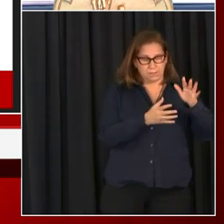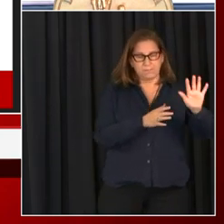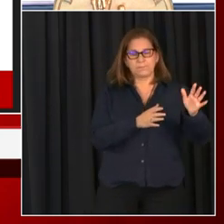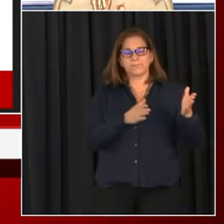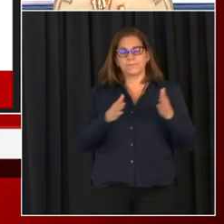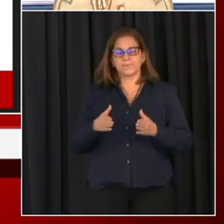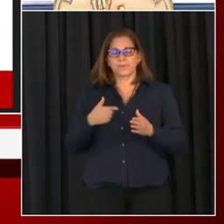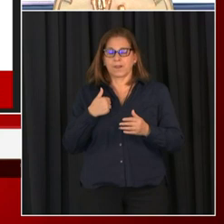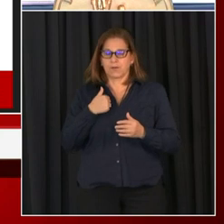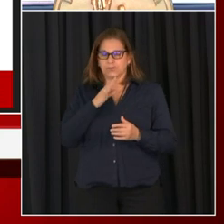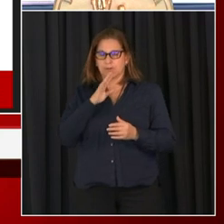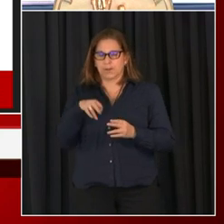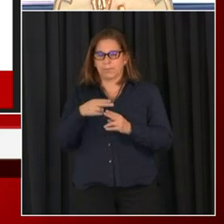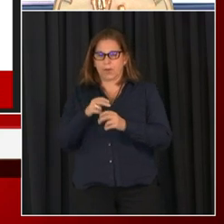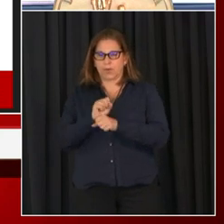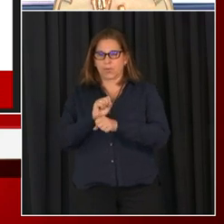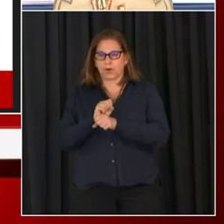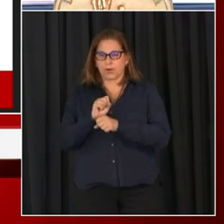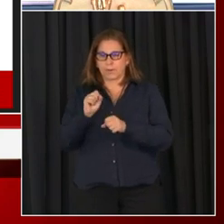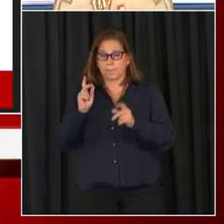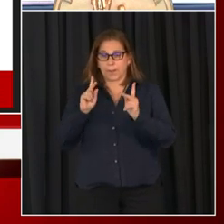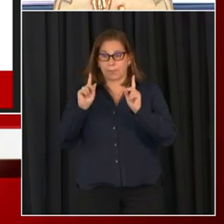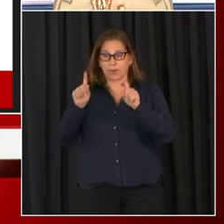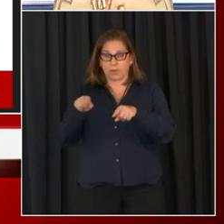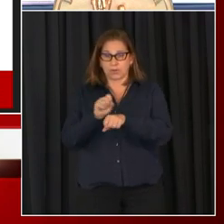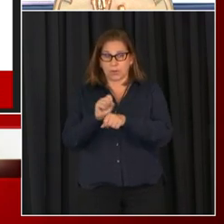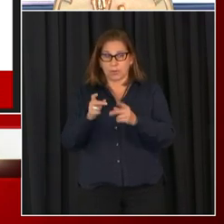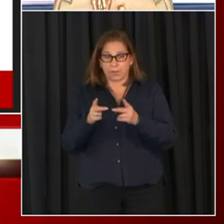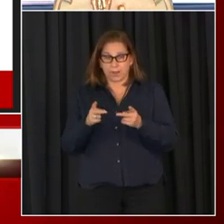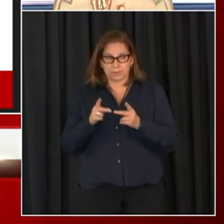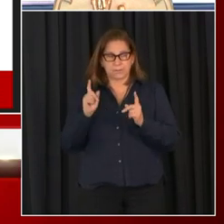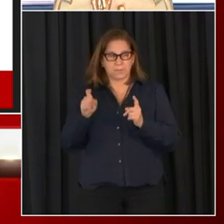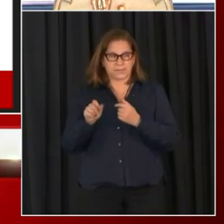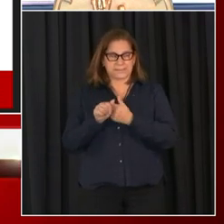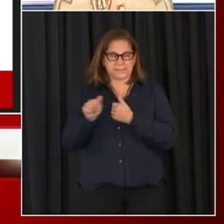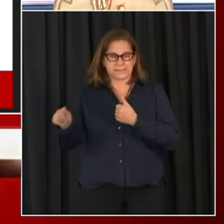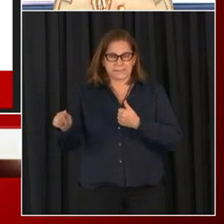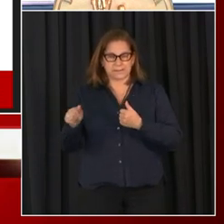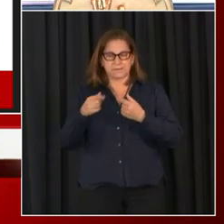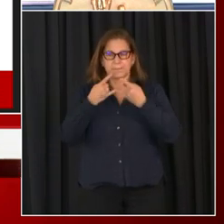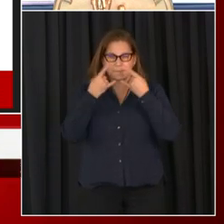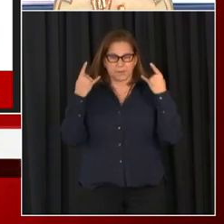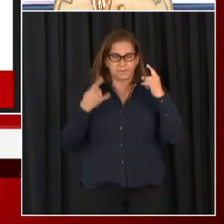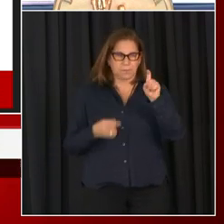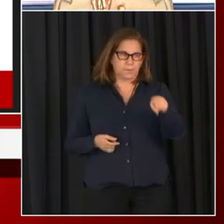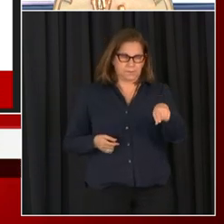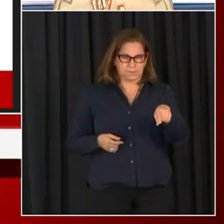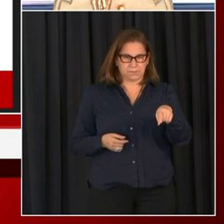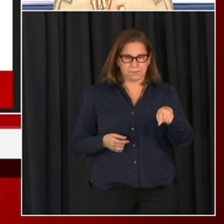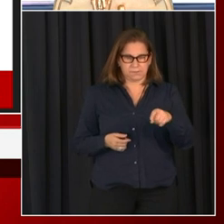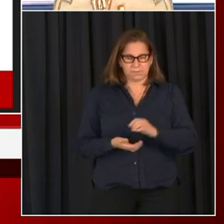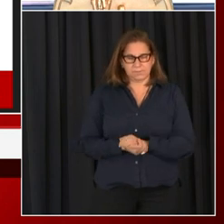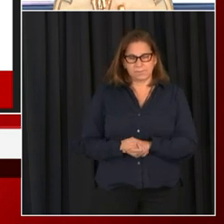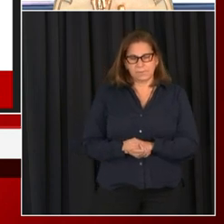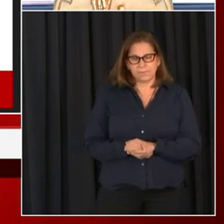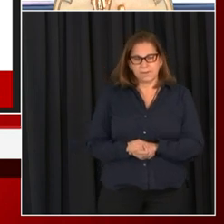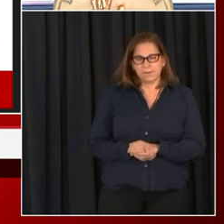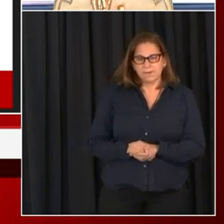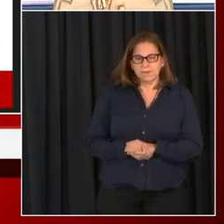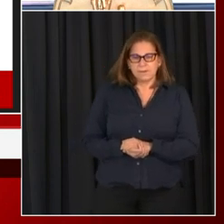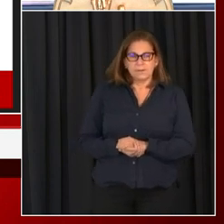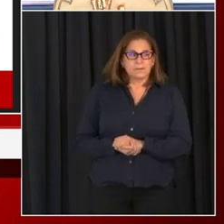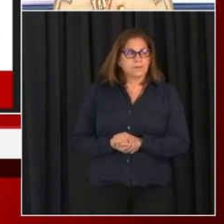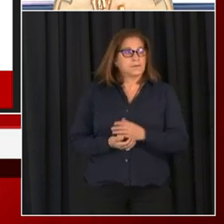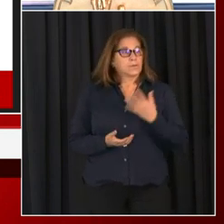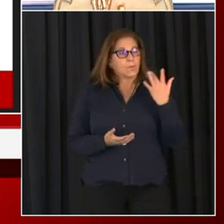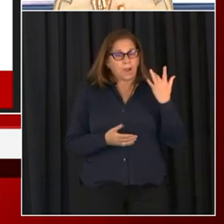and reminders of people to wear masks and all of the things that we will do to make our workplaces safe. But it